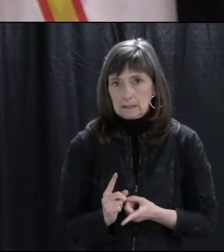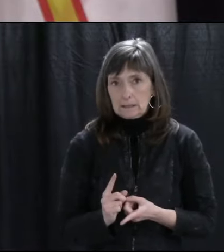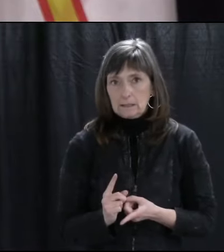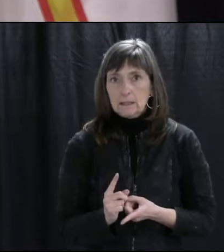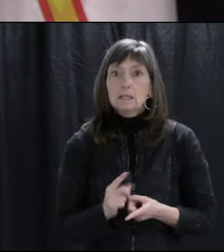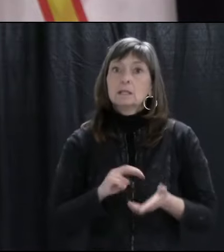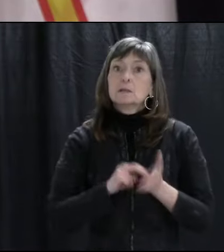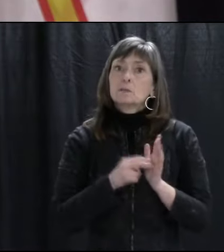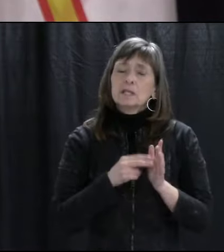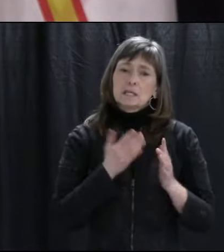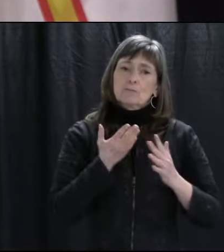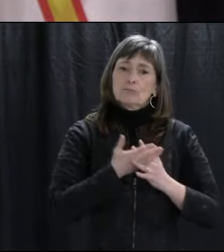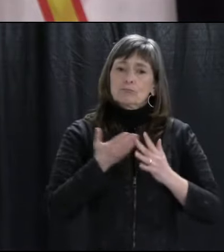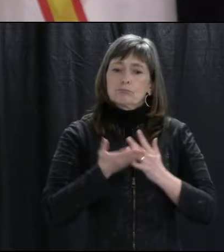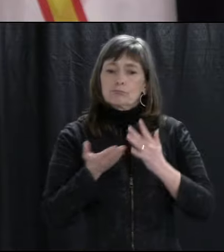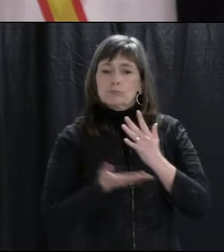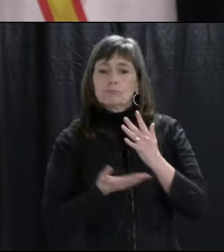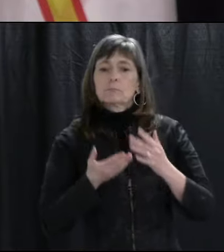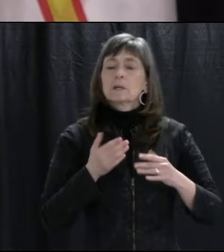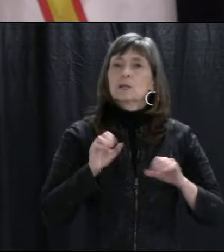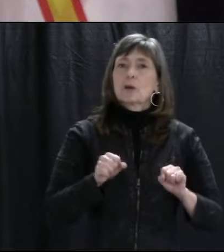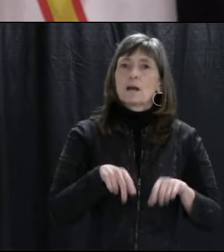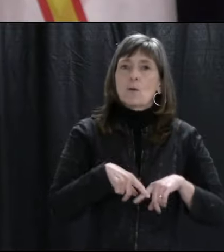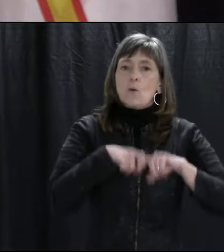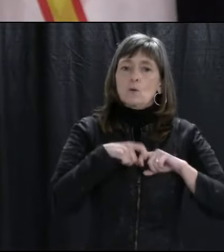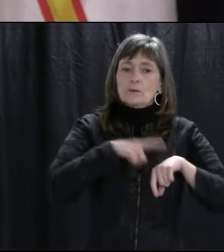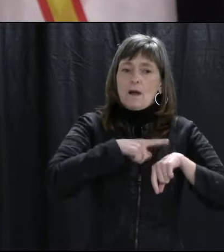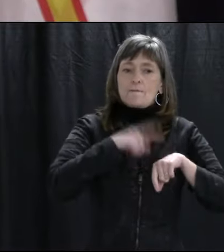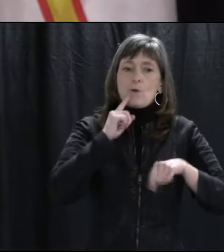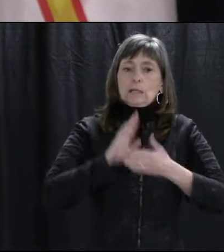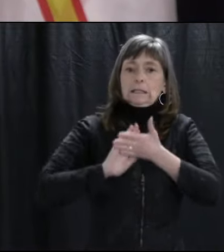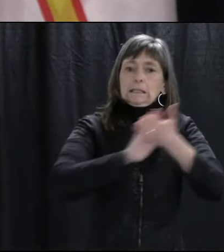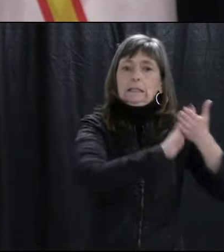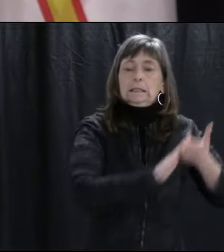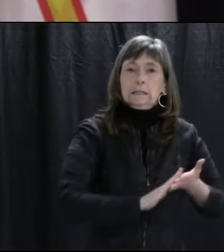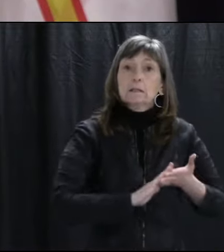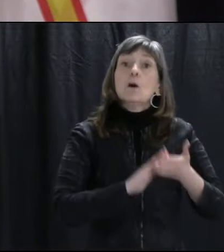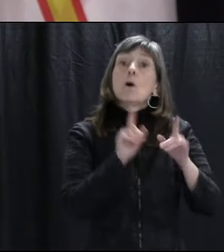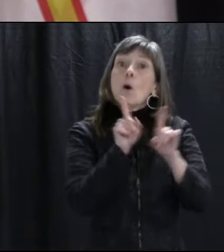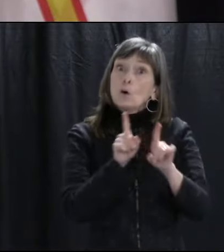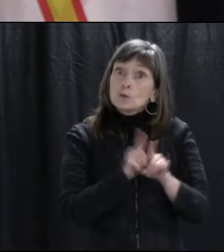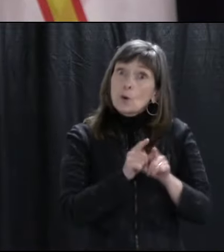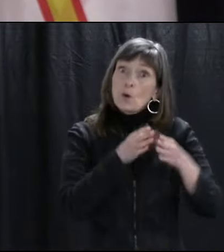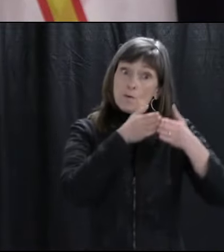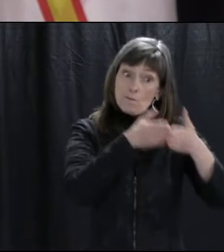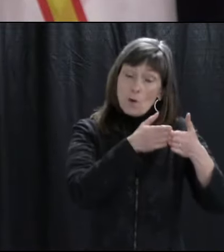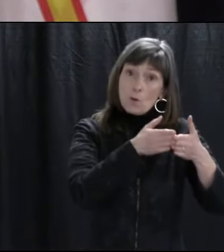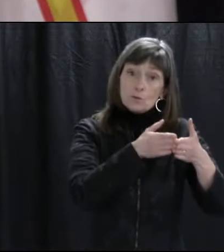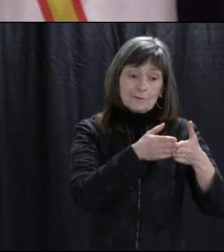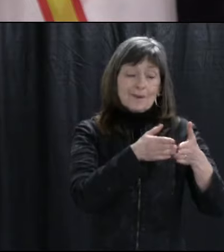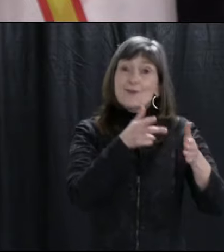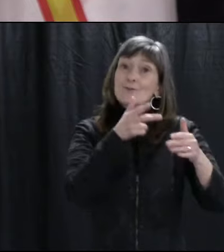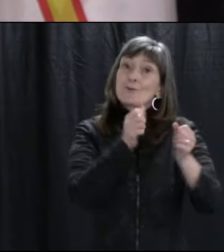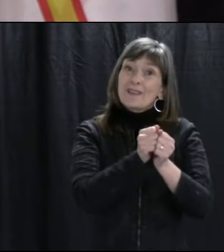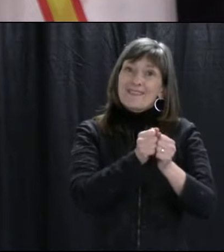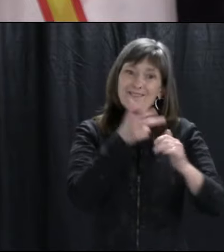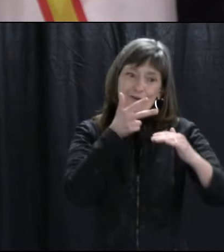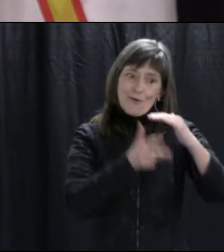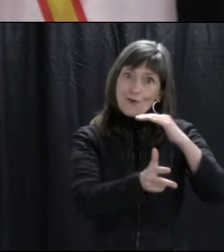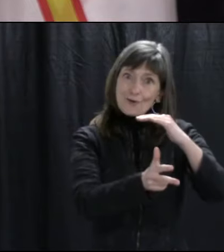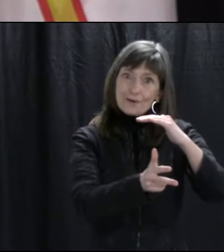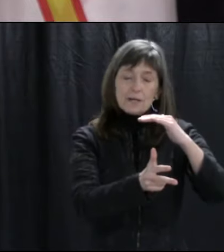staff. Passengers can also remain in their vehicles during crossings to practice social